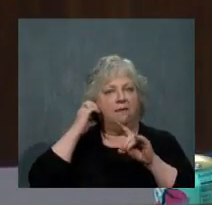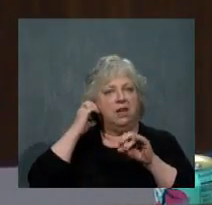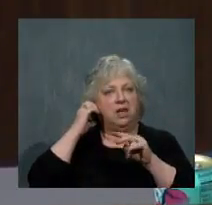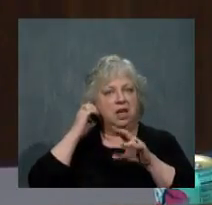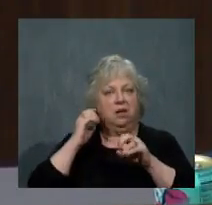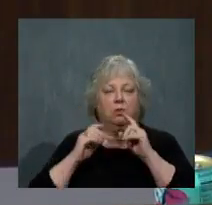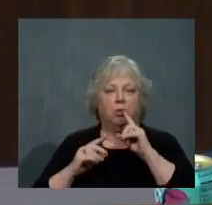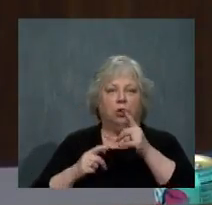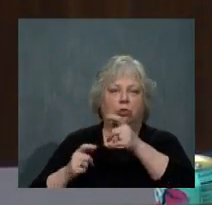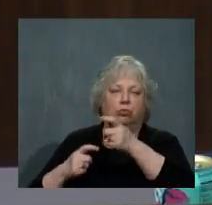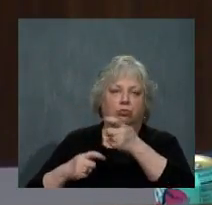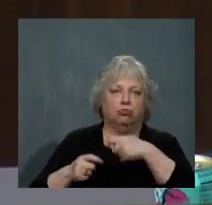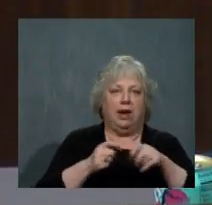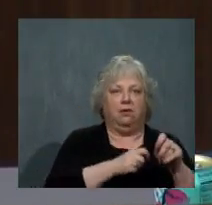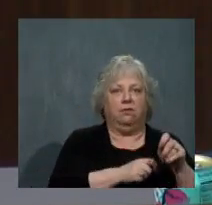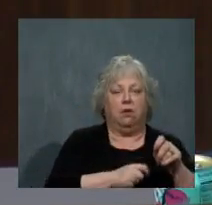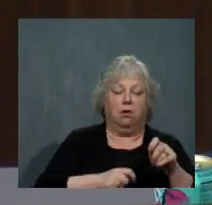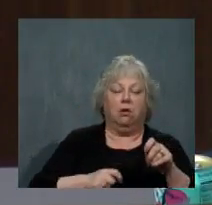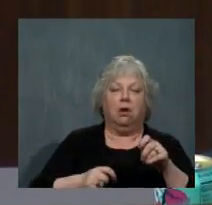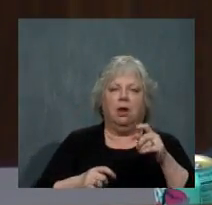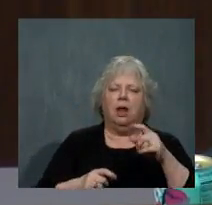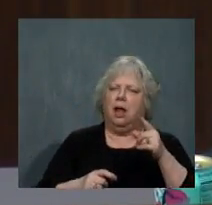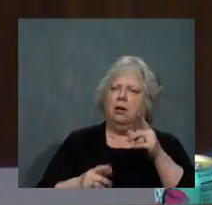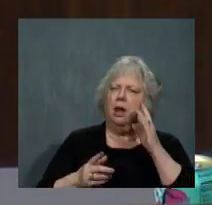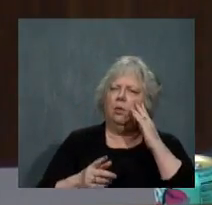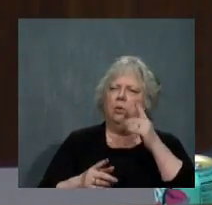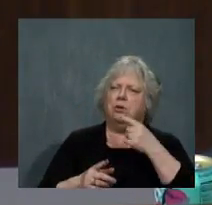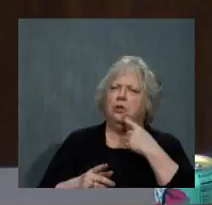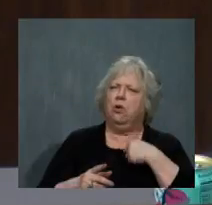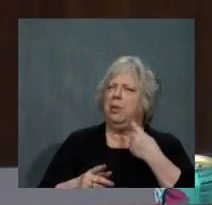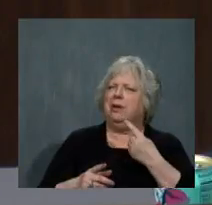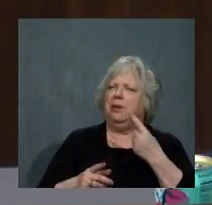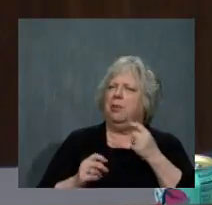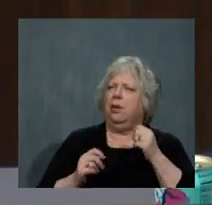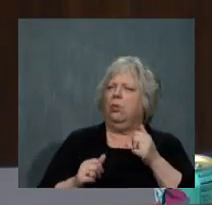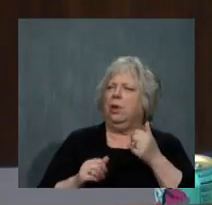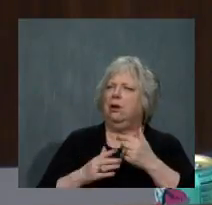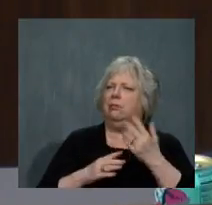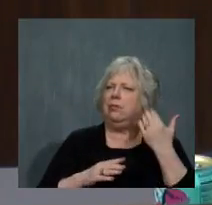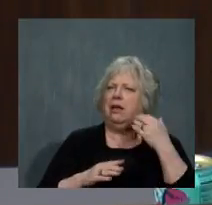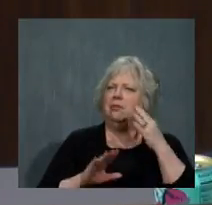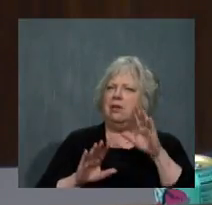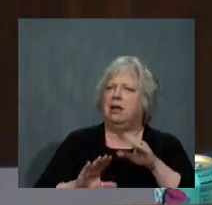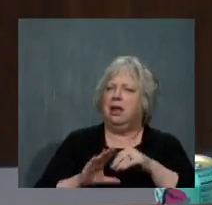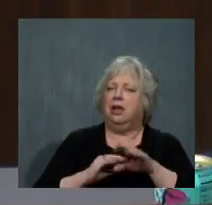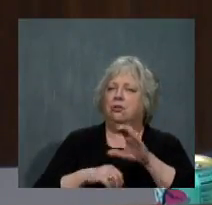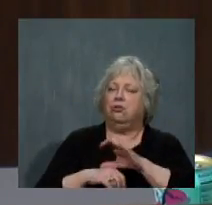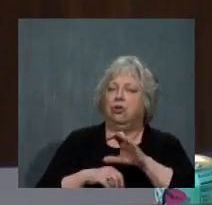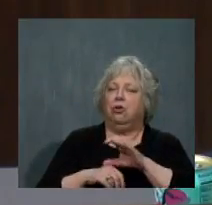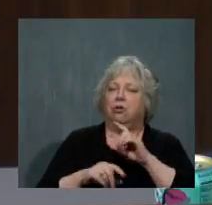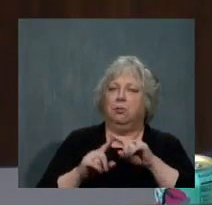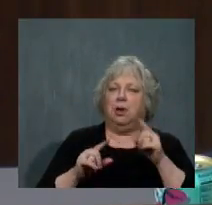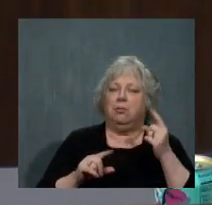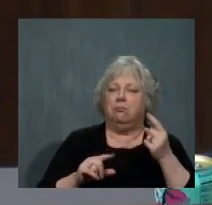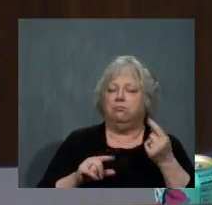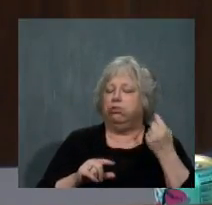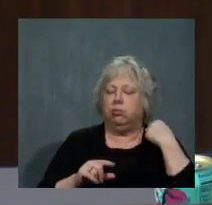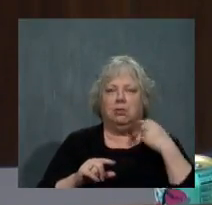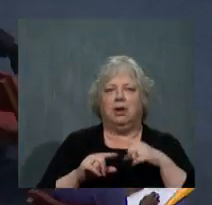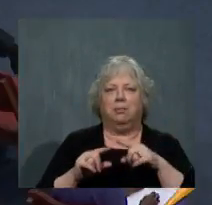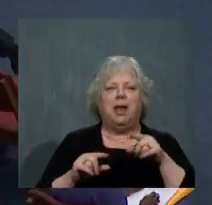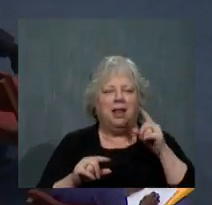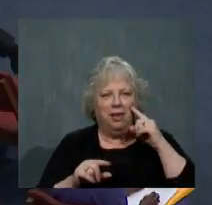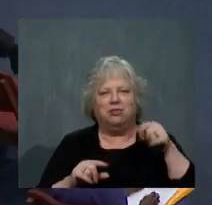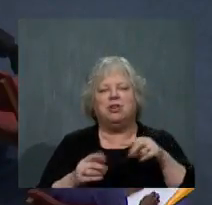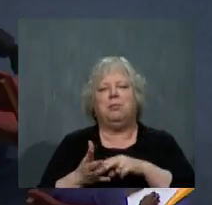that. I know she said something to me at church the other day, but it was quick. But apparently this is what she was talking about. I think this is